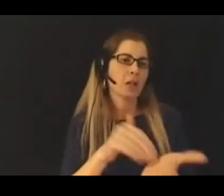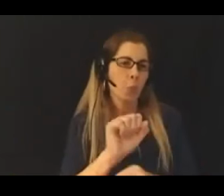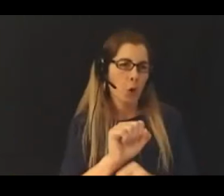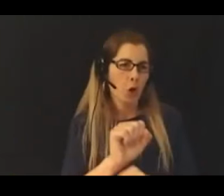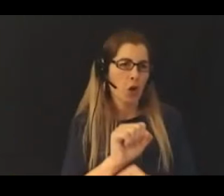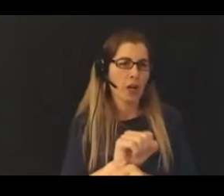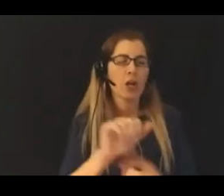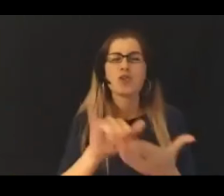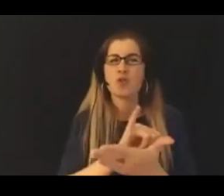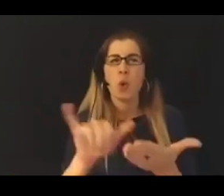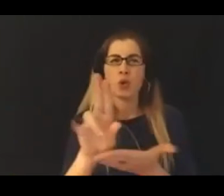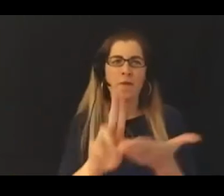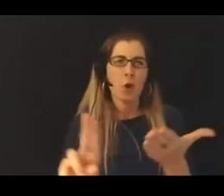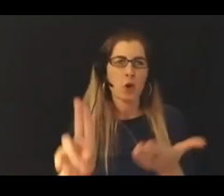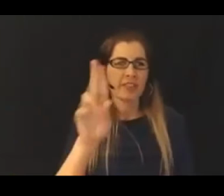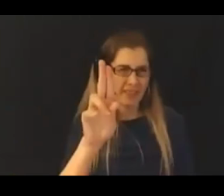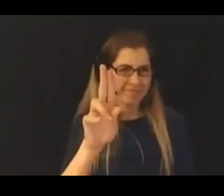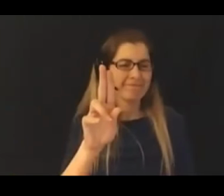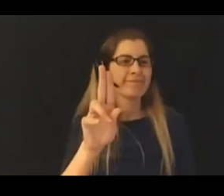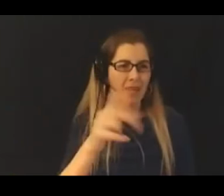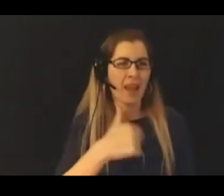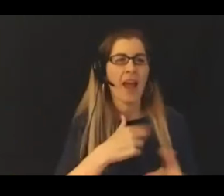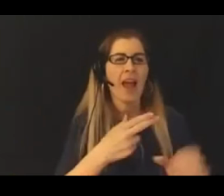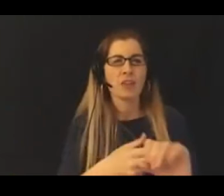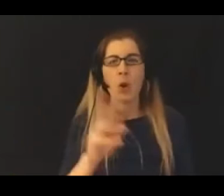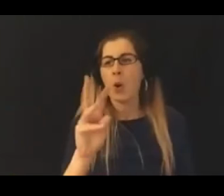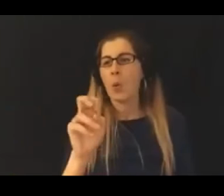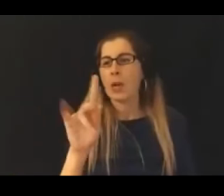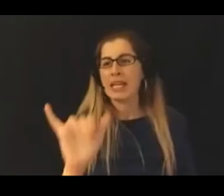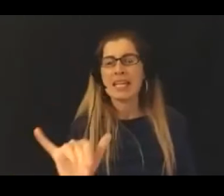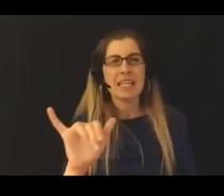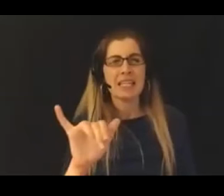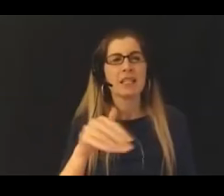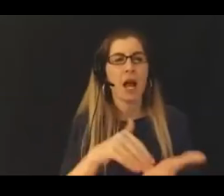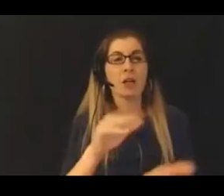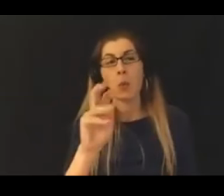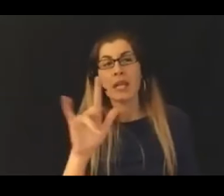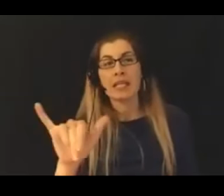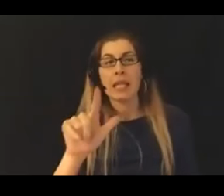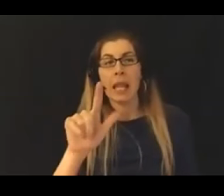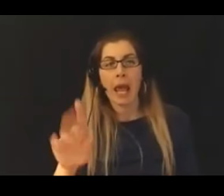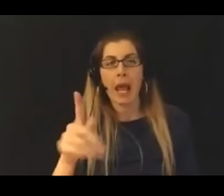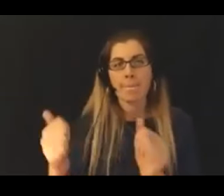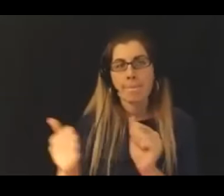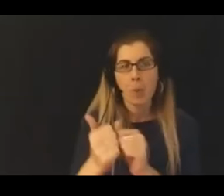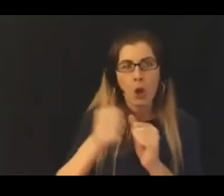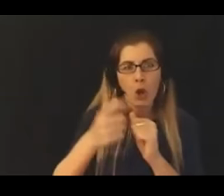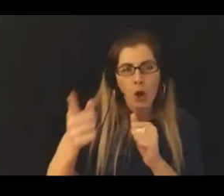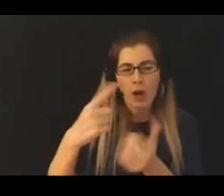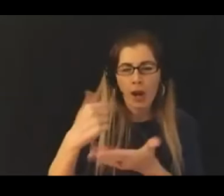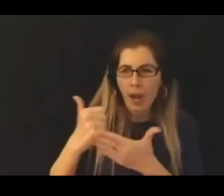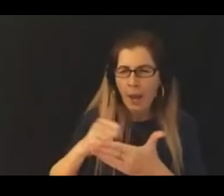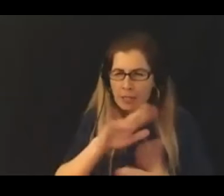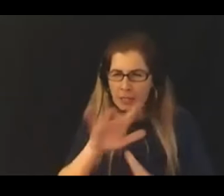York University, where I joined Dr. Wendy Suzuki's laboratory to study the effects of exercise